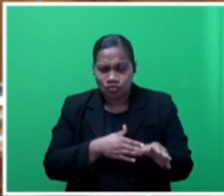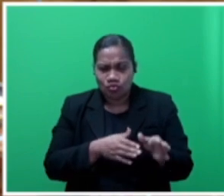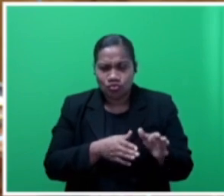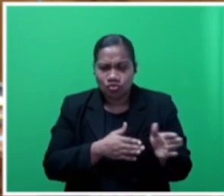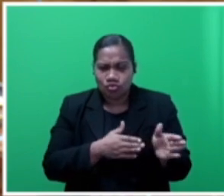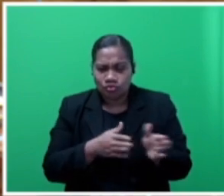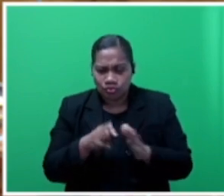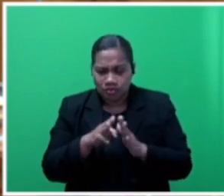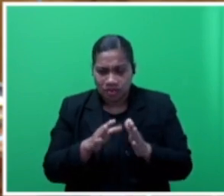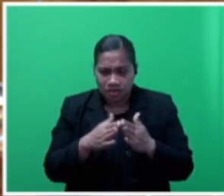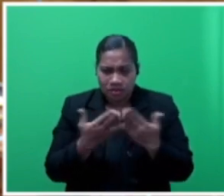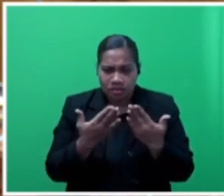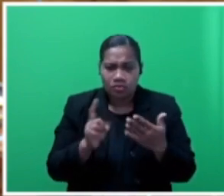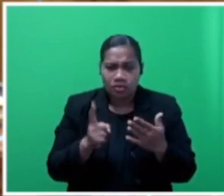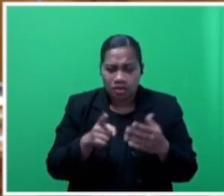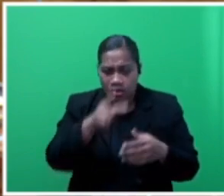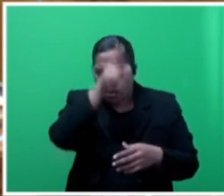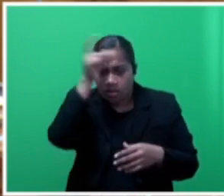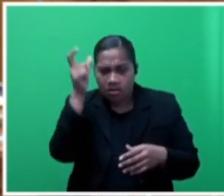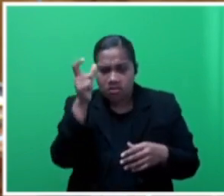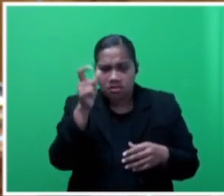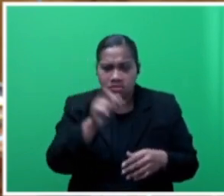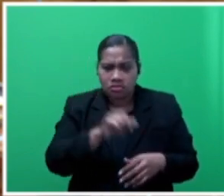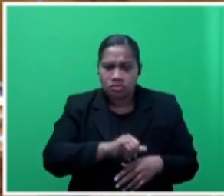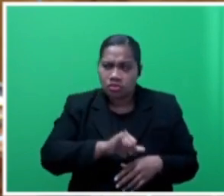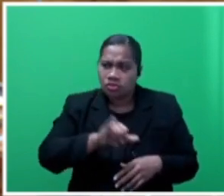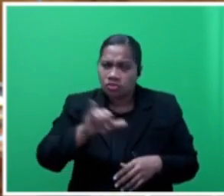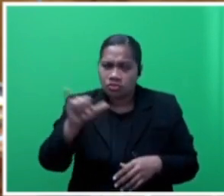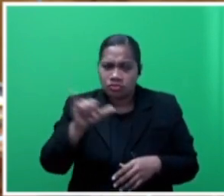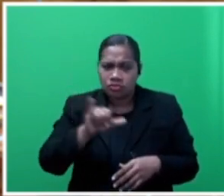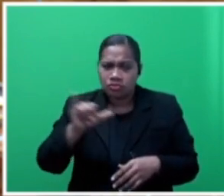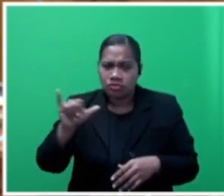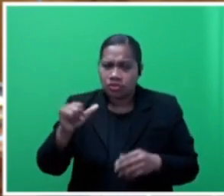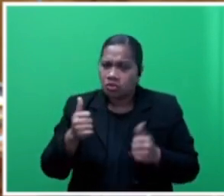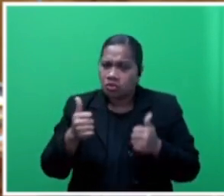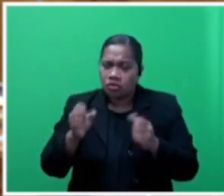abroad. That has created the gap, even though we